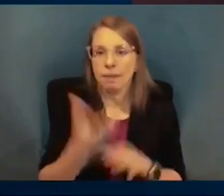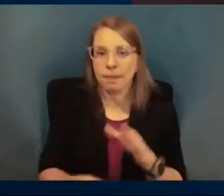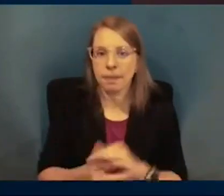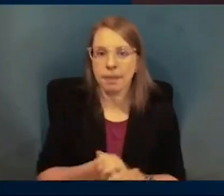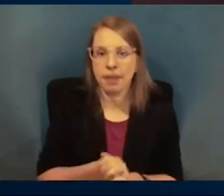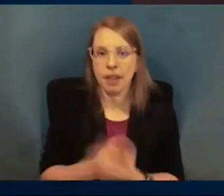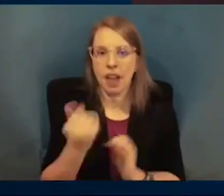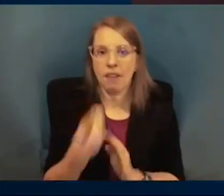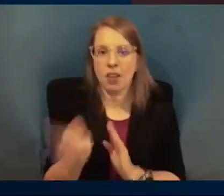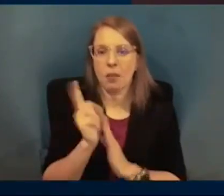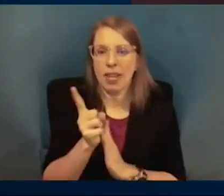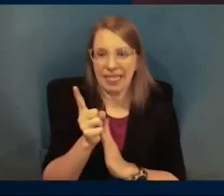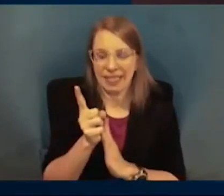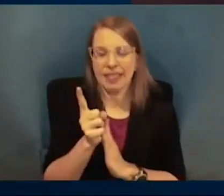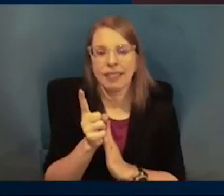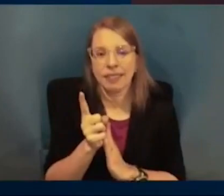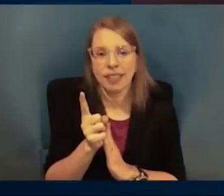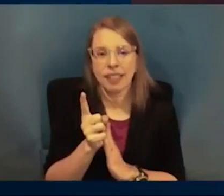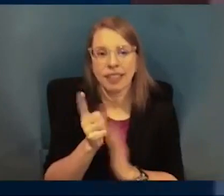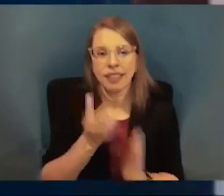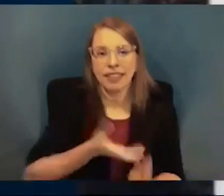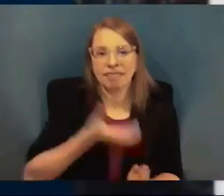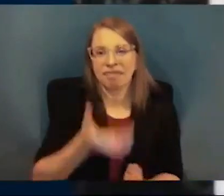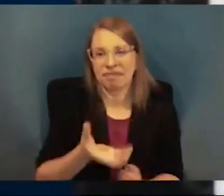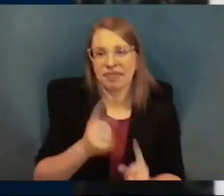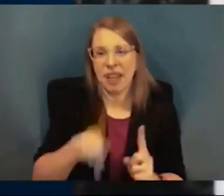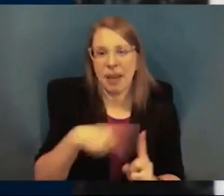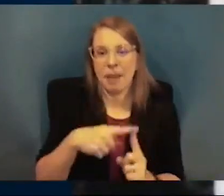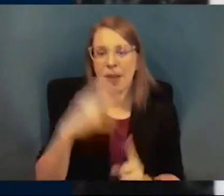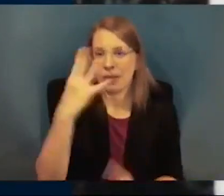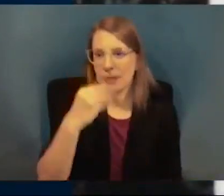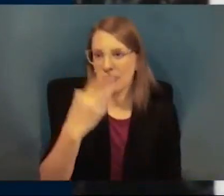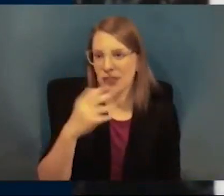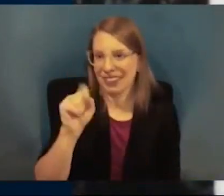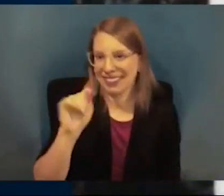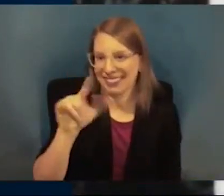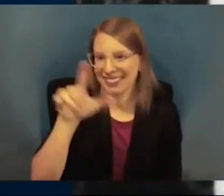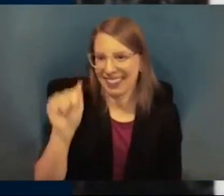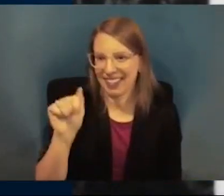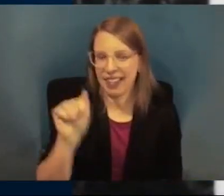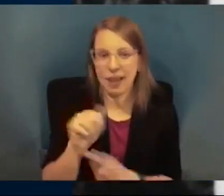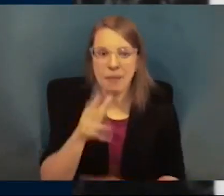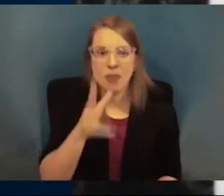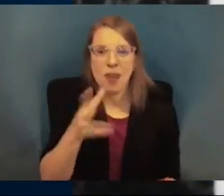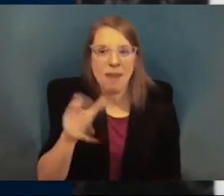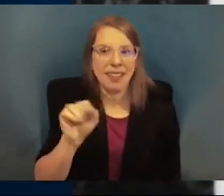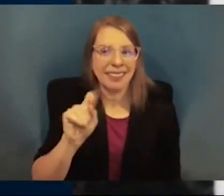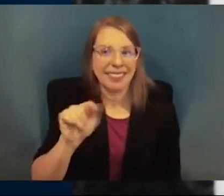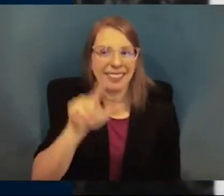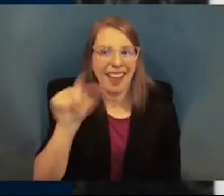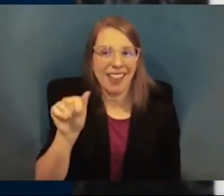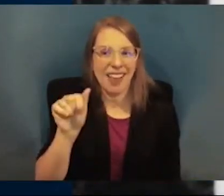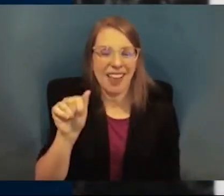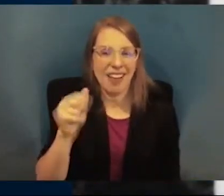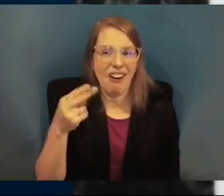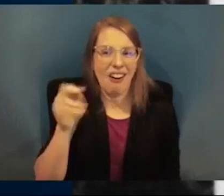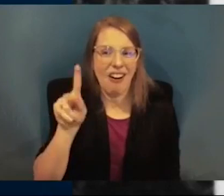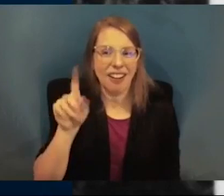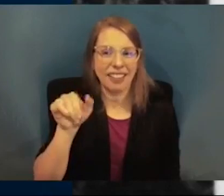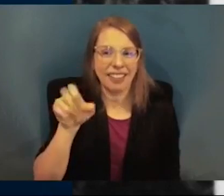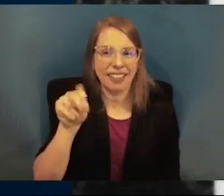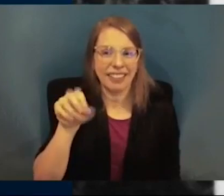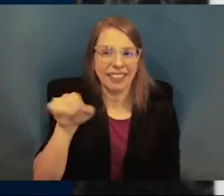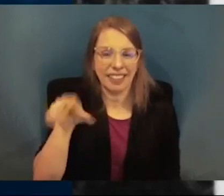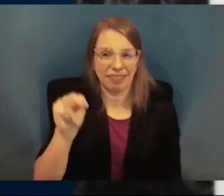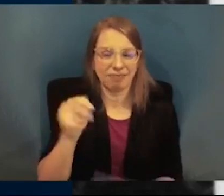and share with us about the lovely Miss Stella. Yeah, so my grandma, Stella Hawkinson, she was a great matriarch for the